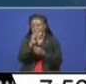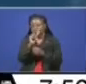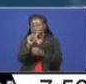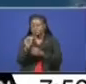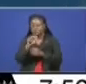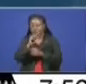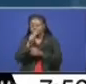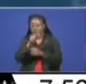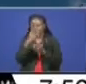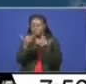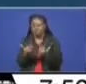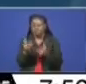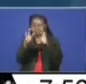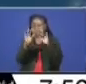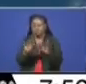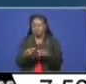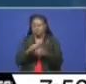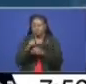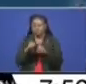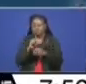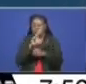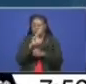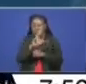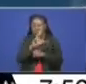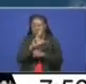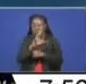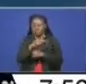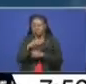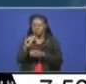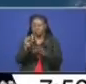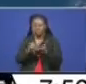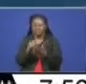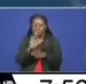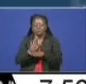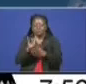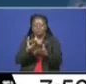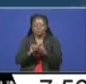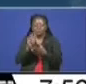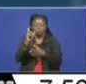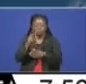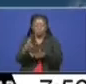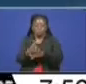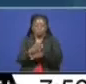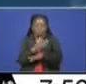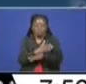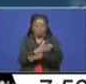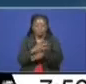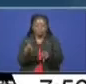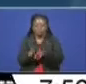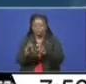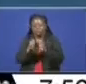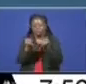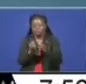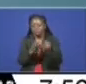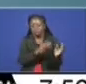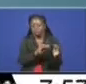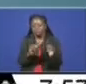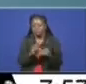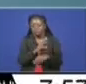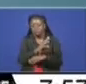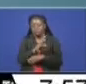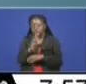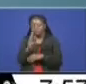between noon and 3 o'clock this afternoon. But that should be improving as that system continues to move towards the west. And